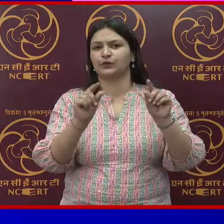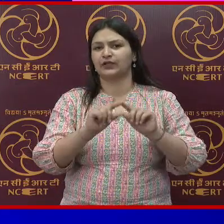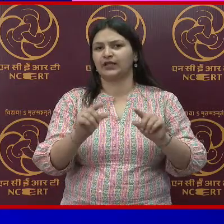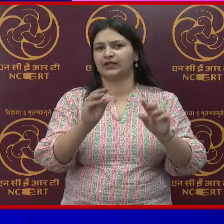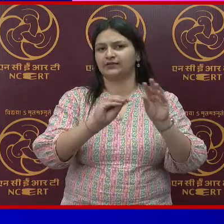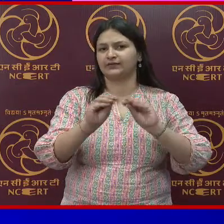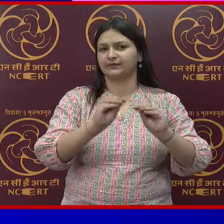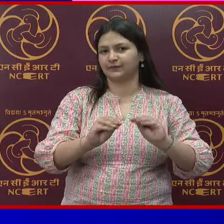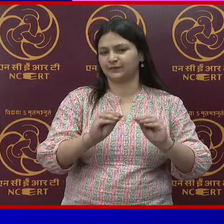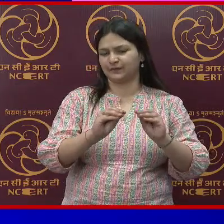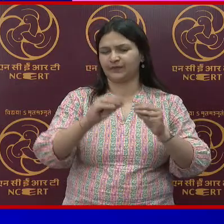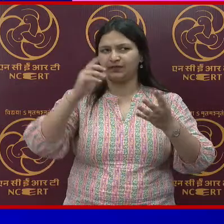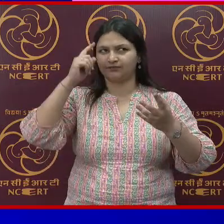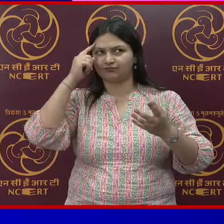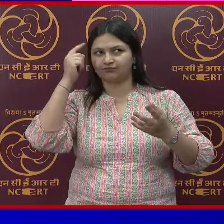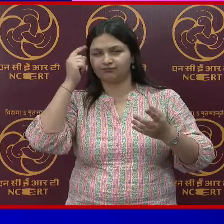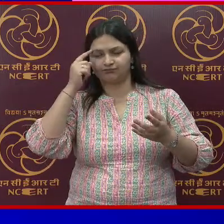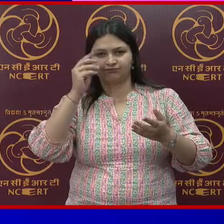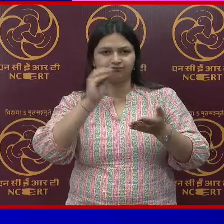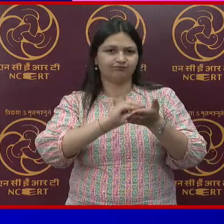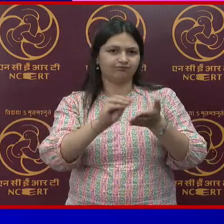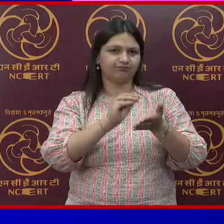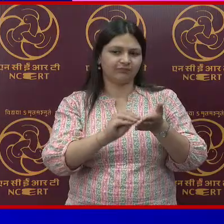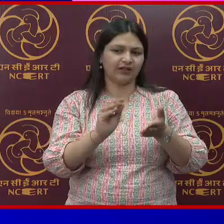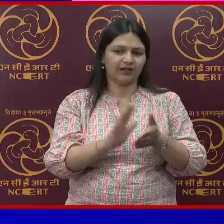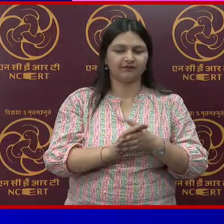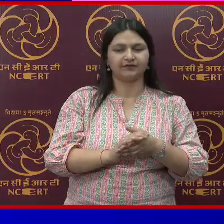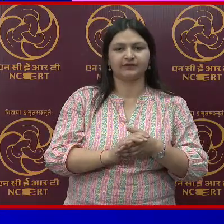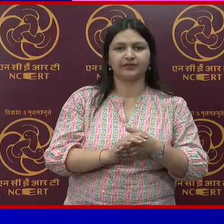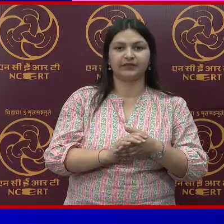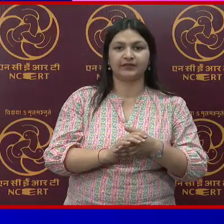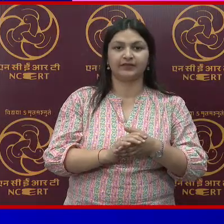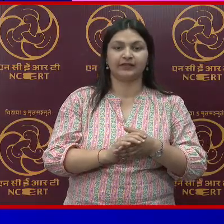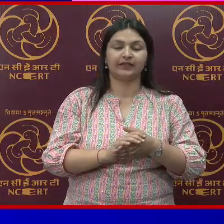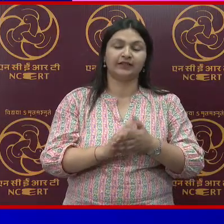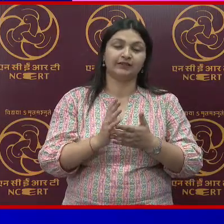a few lines on this picture for me? Yes, this is my